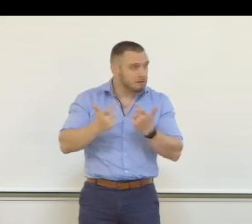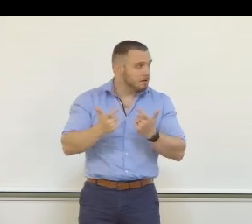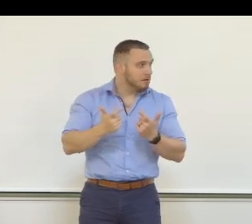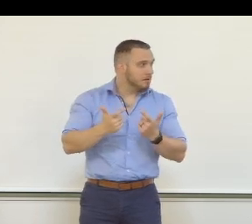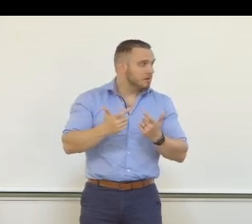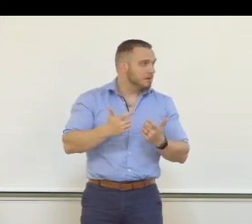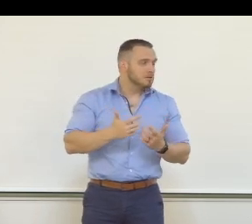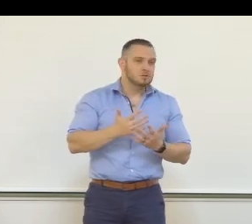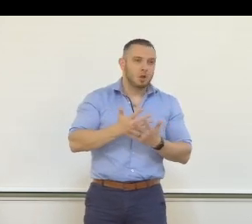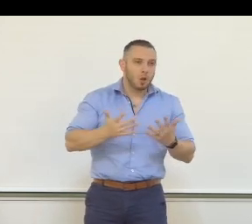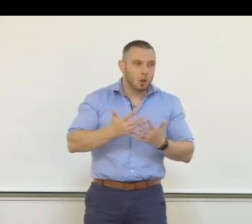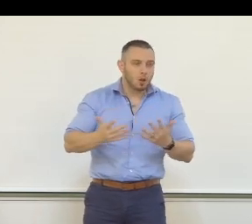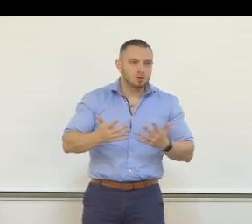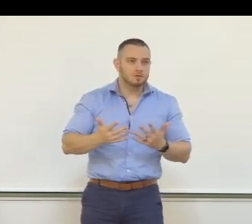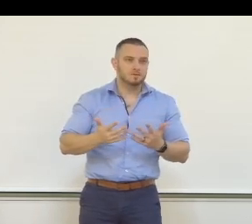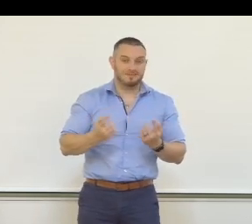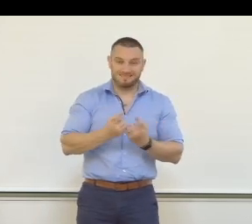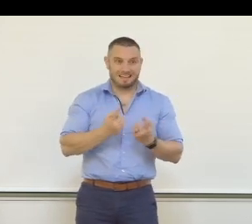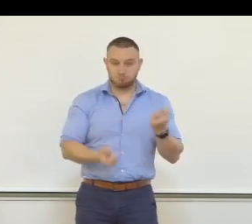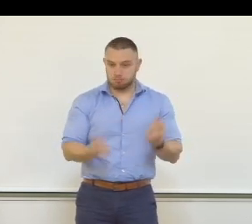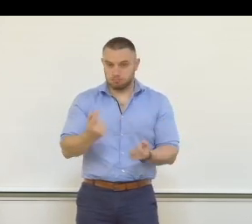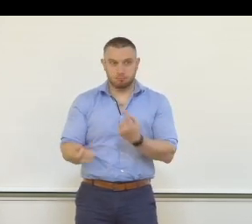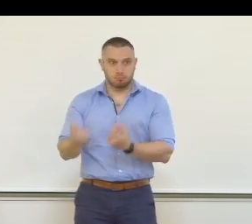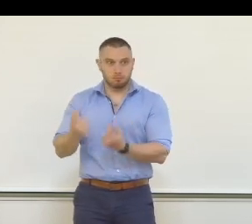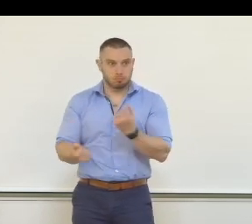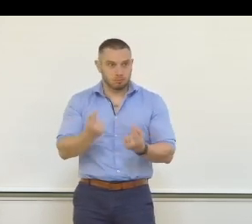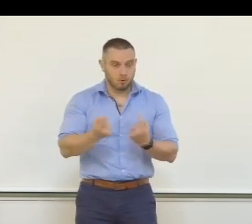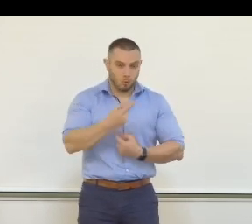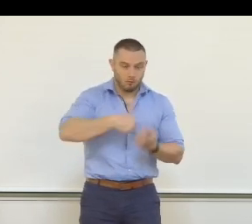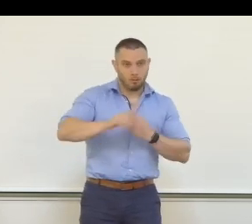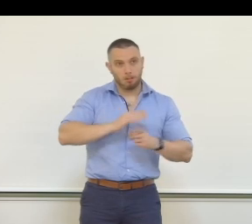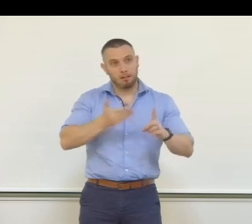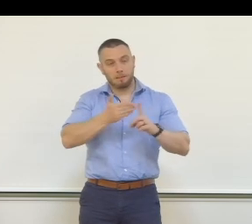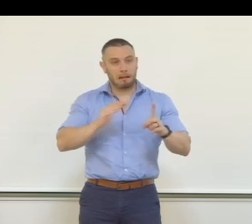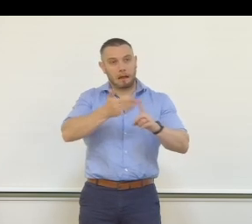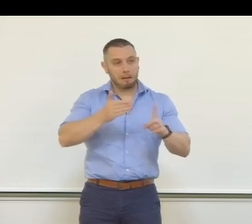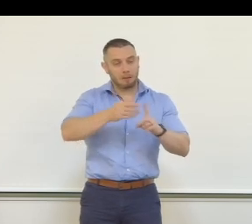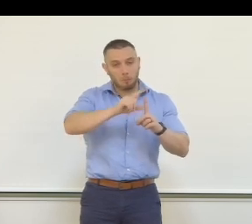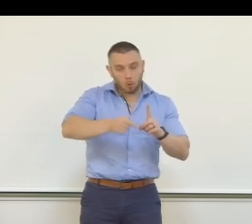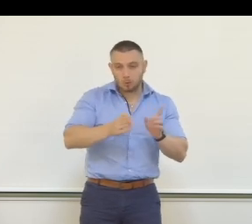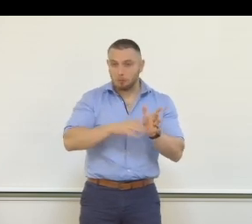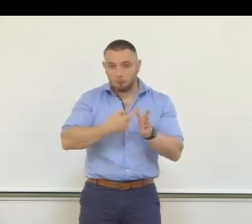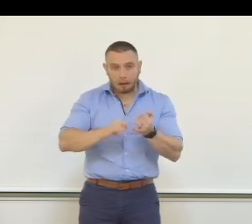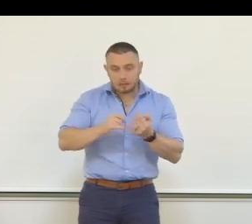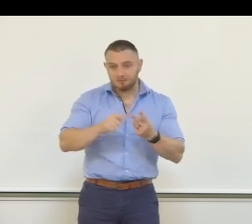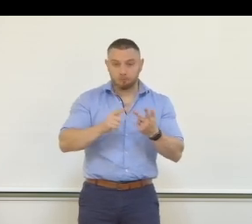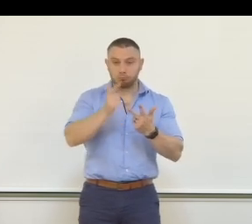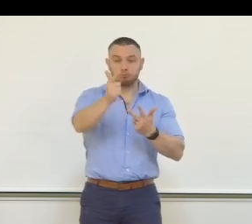tell you this. There's a lot of momentum. There's a lot of things going on. Everyone is pushing for the moon, later for Mars, and even beyond.